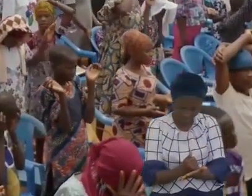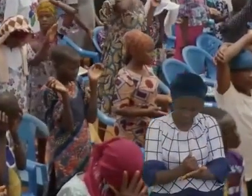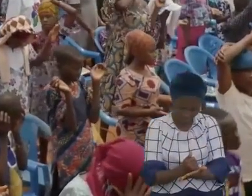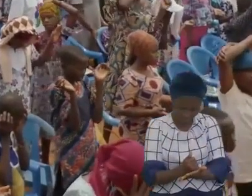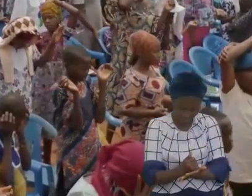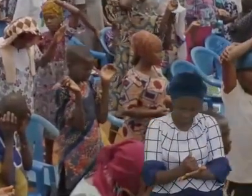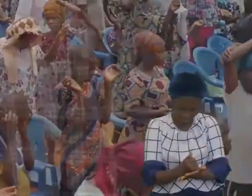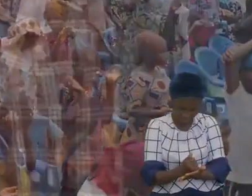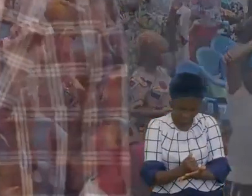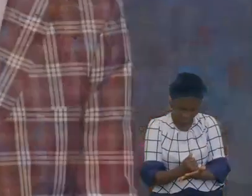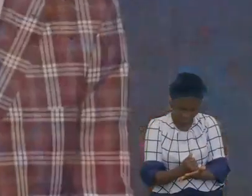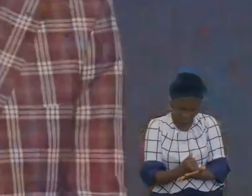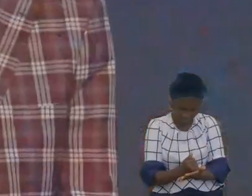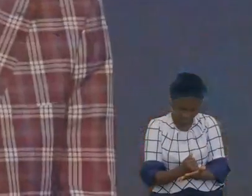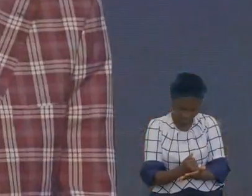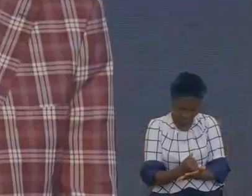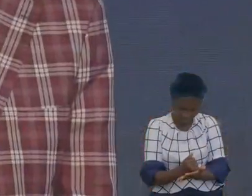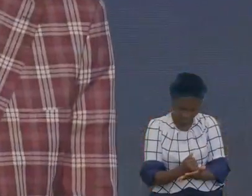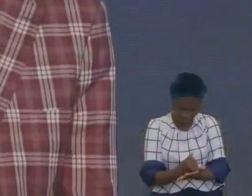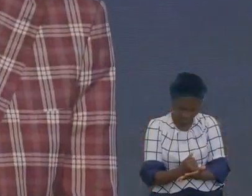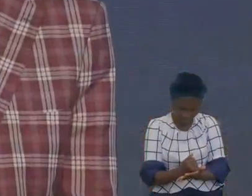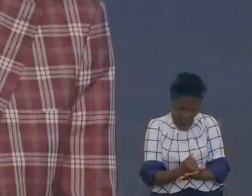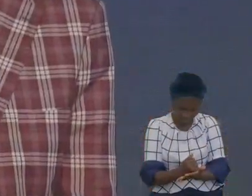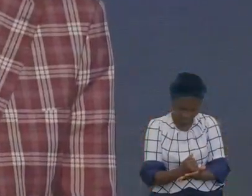When we get to that higher ground,